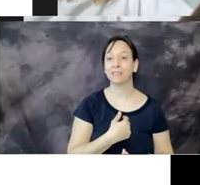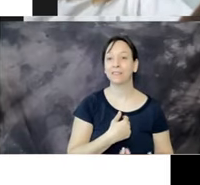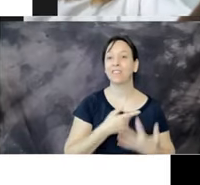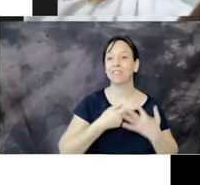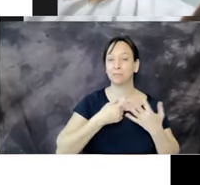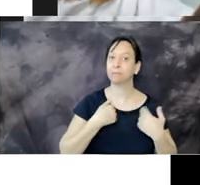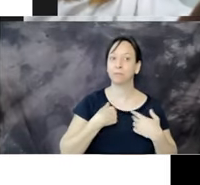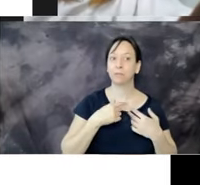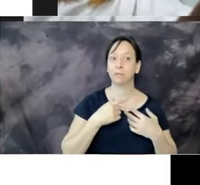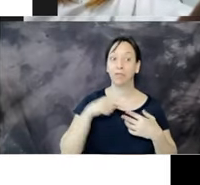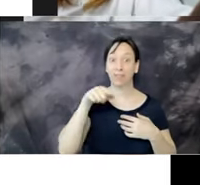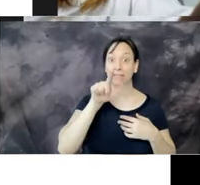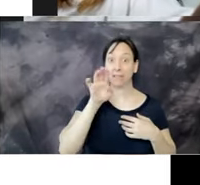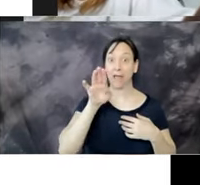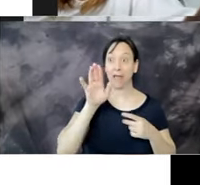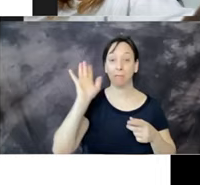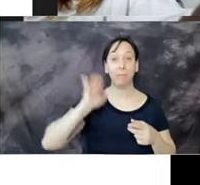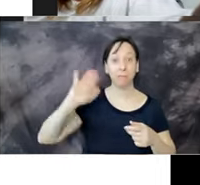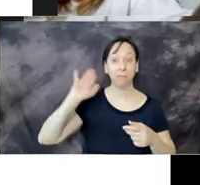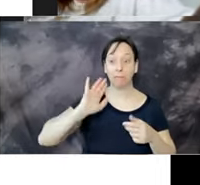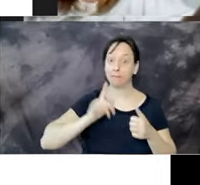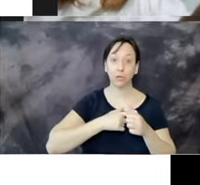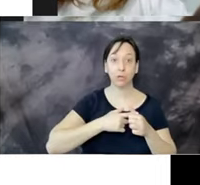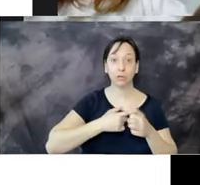started the Impact Lab when it first came out.